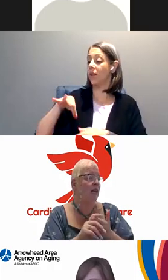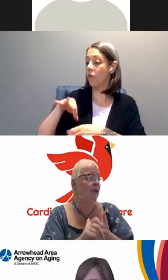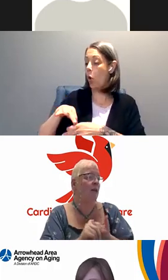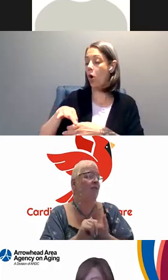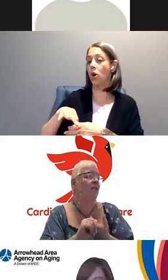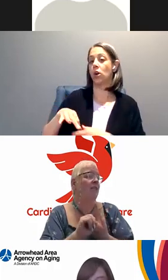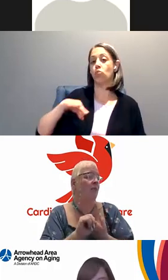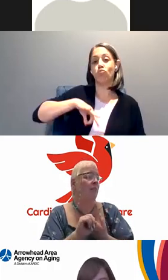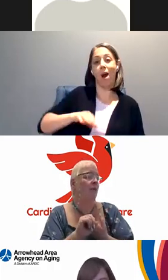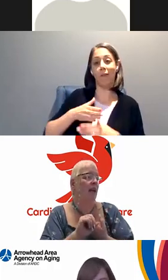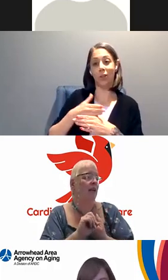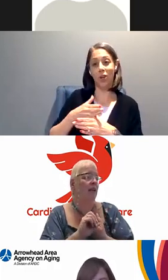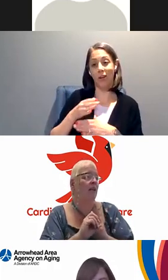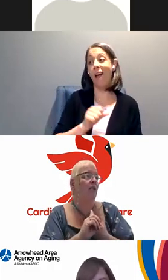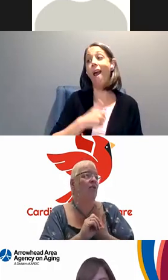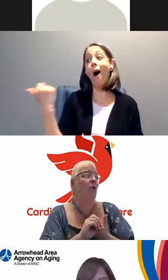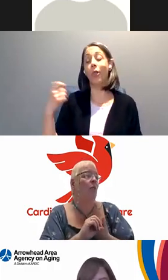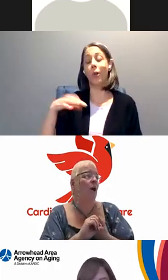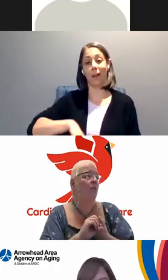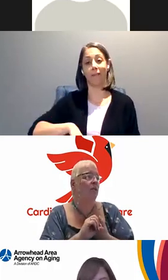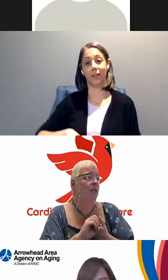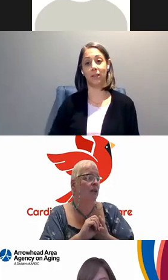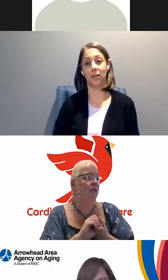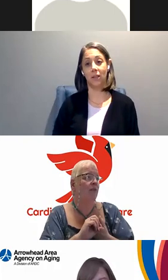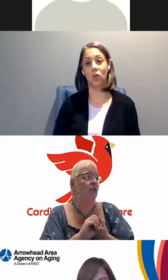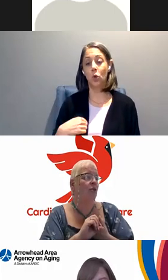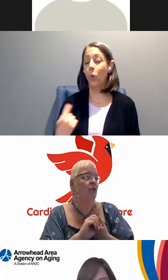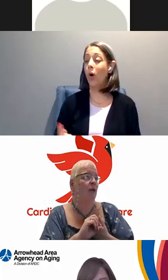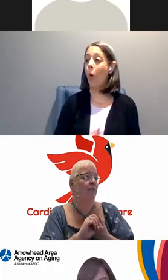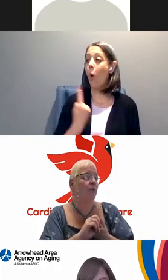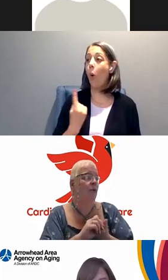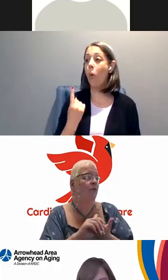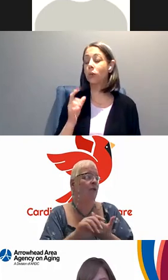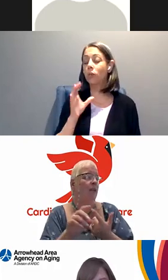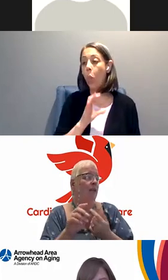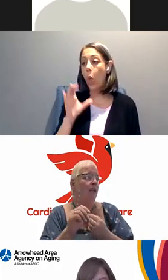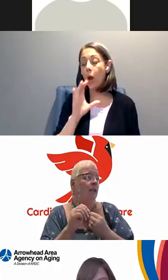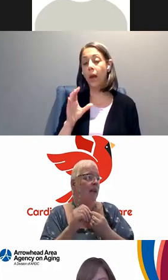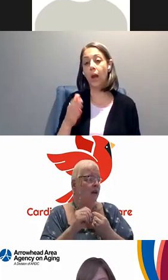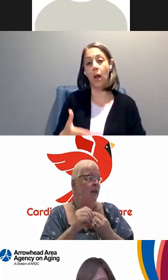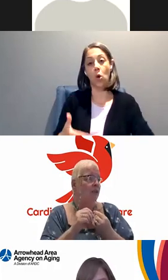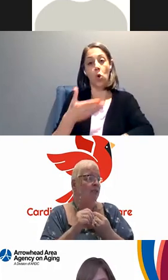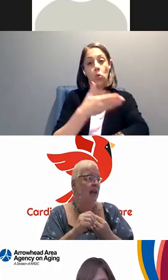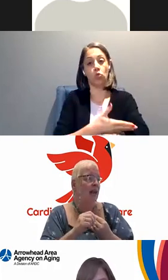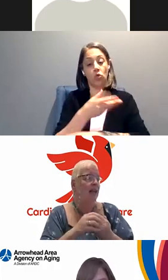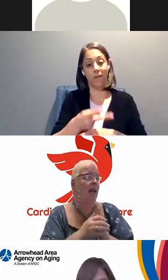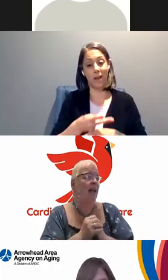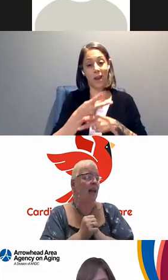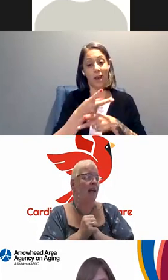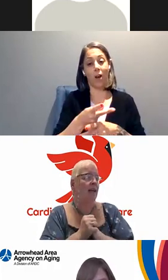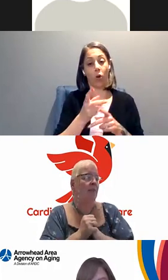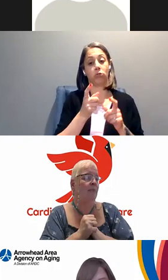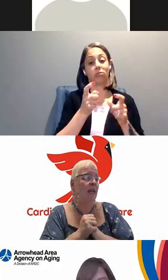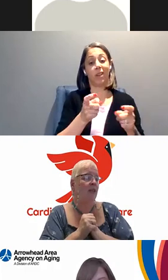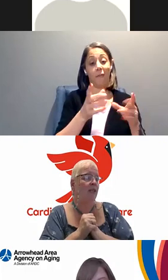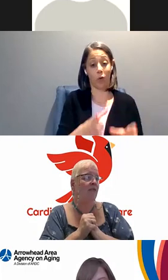sharing and other benefits that we provide. So we're always looking to improve the caregiver side,